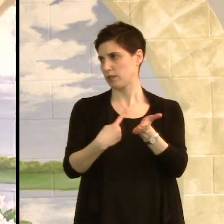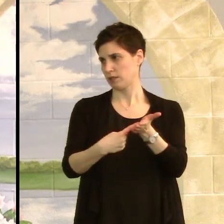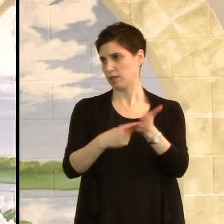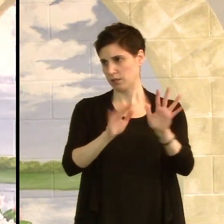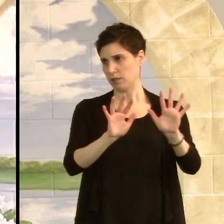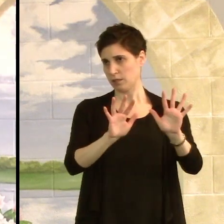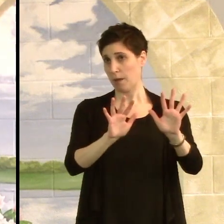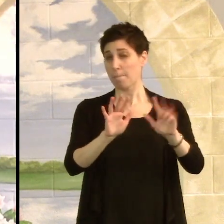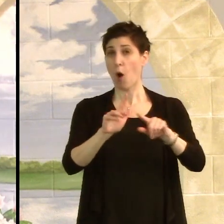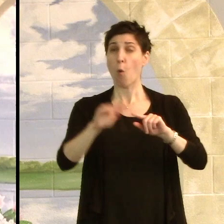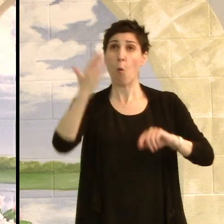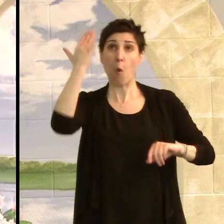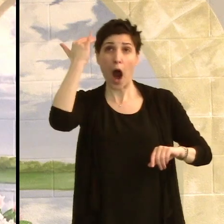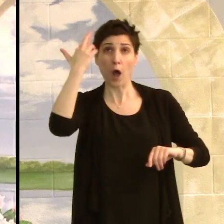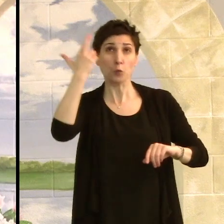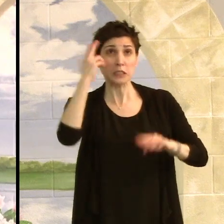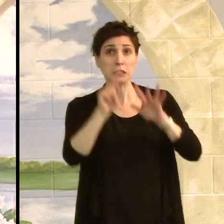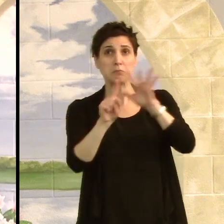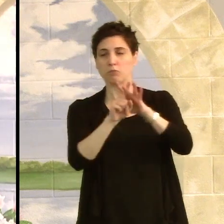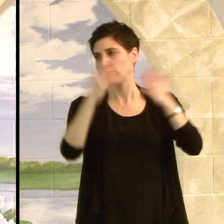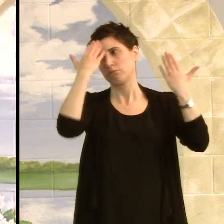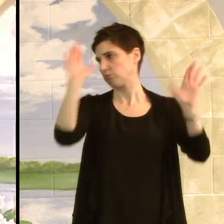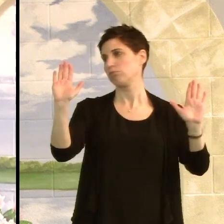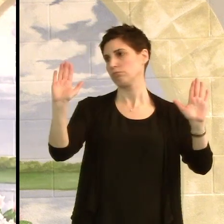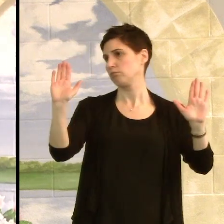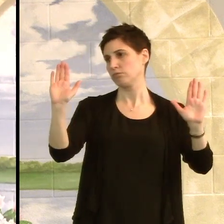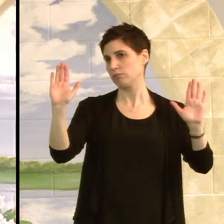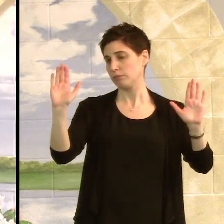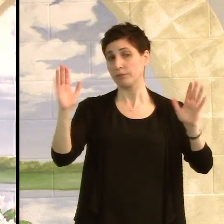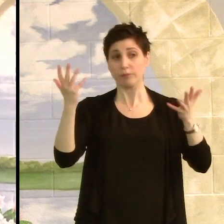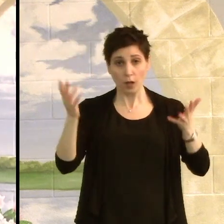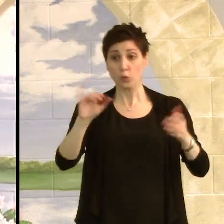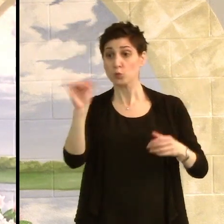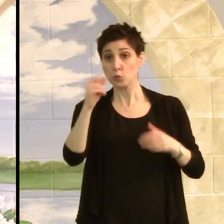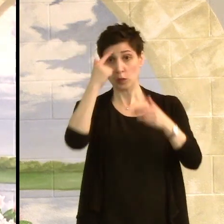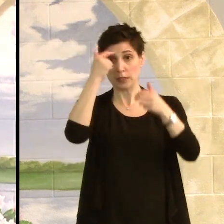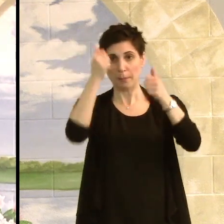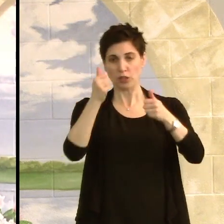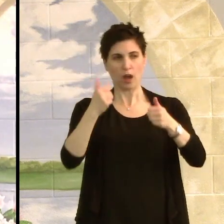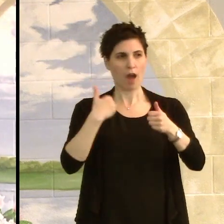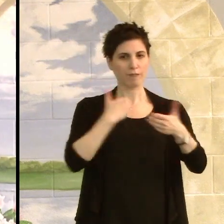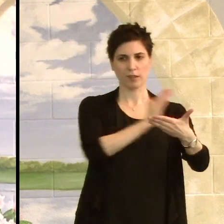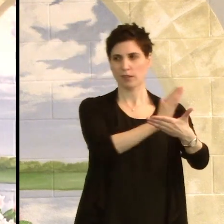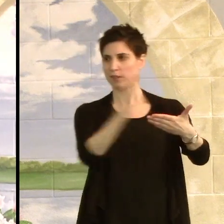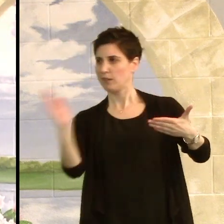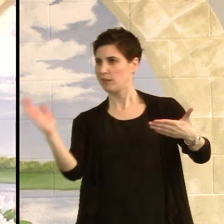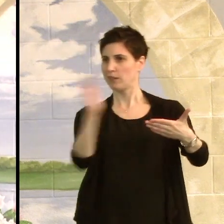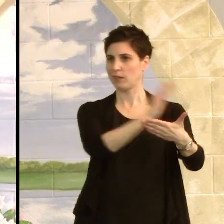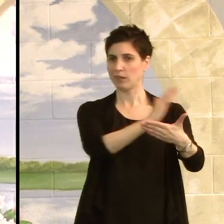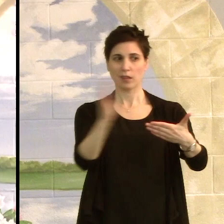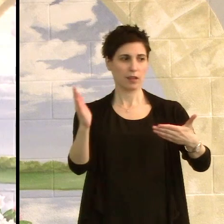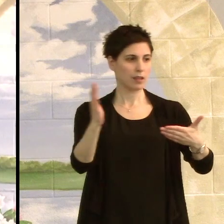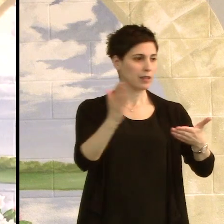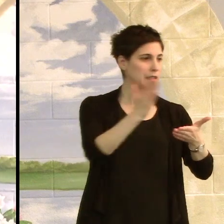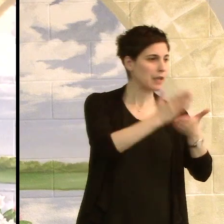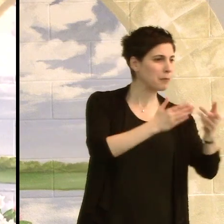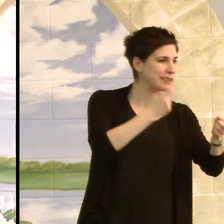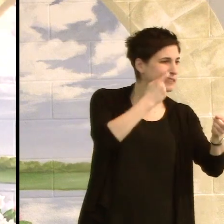Different people in different stages of dementia can have very different symptoms.